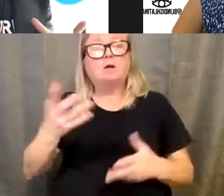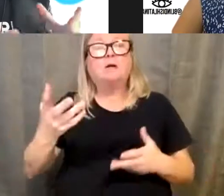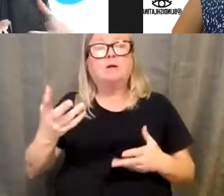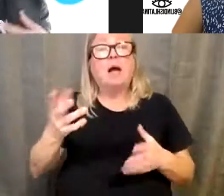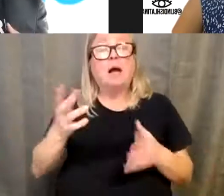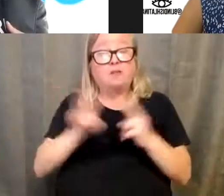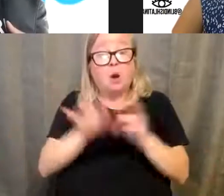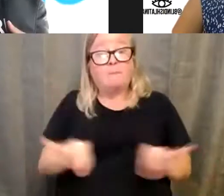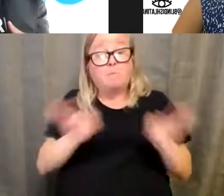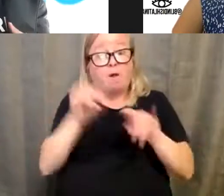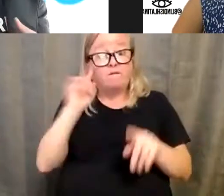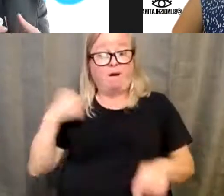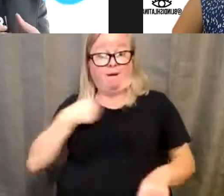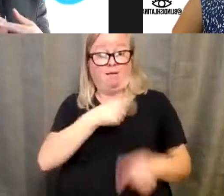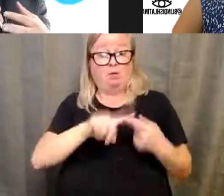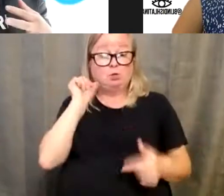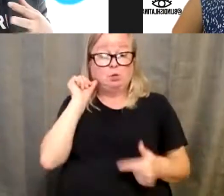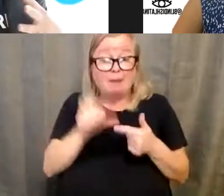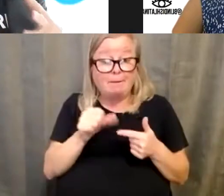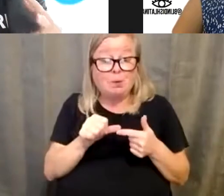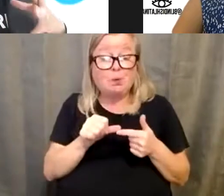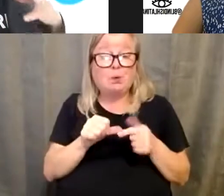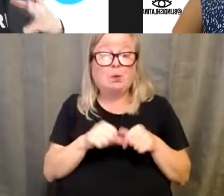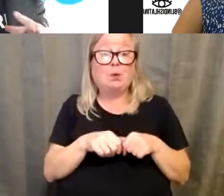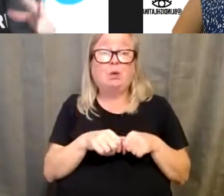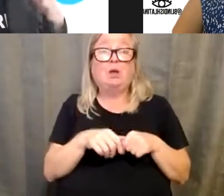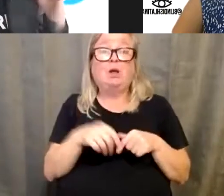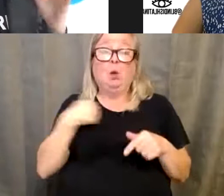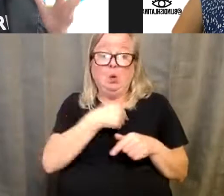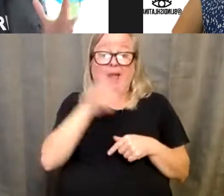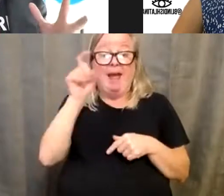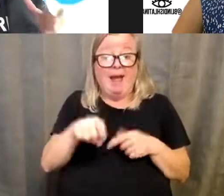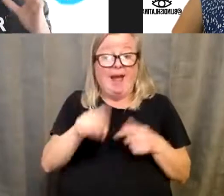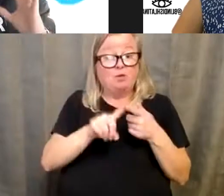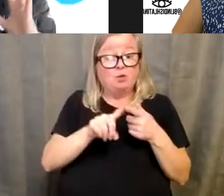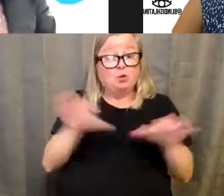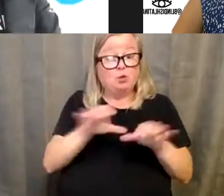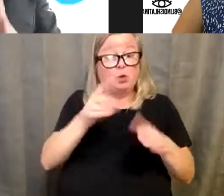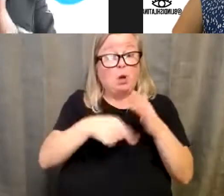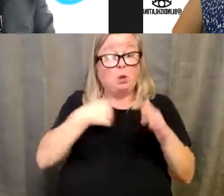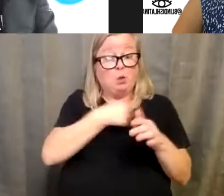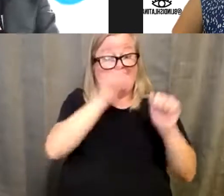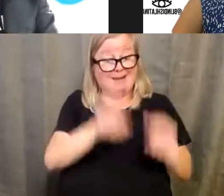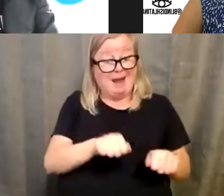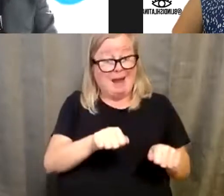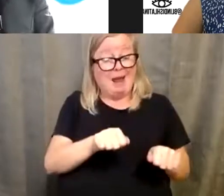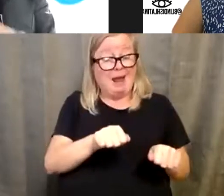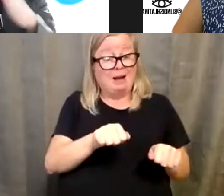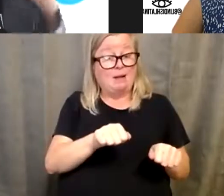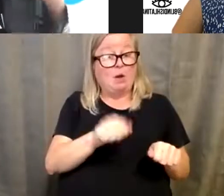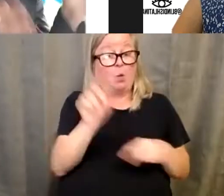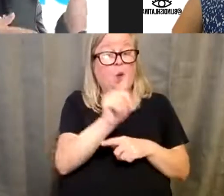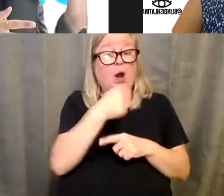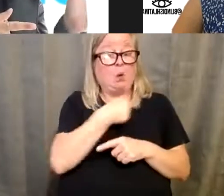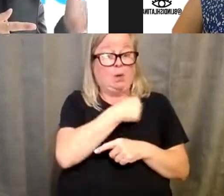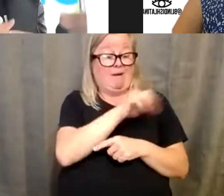of us to remember that we need to do what we can where we are with what you have. If you